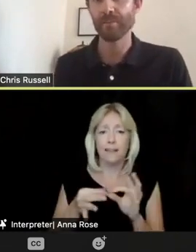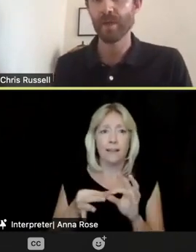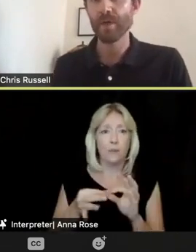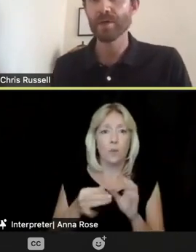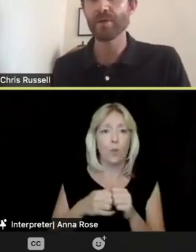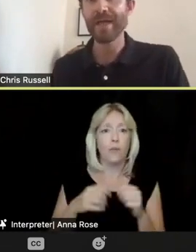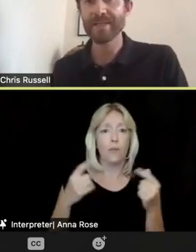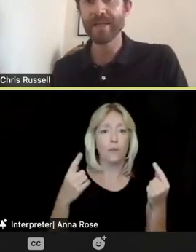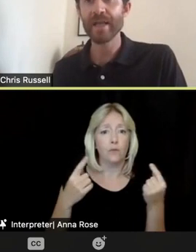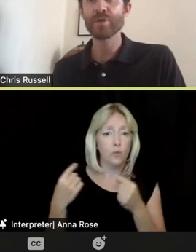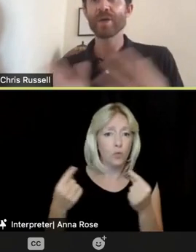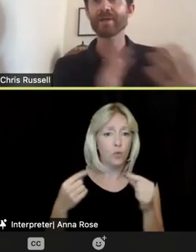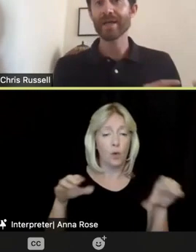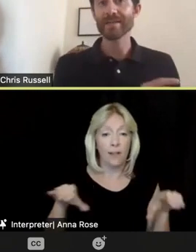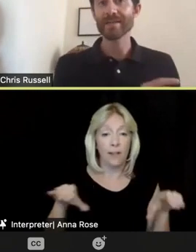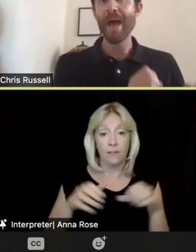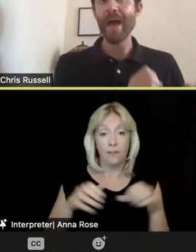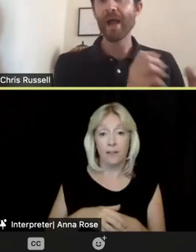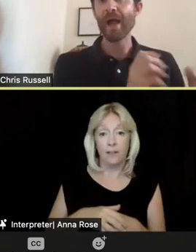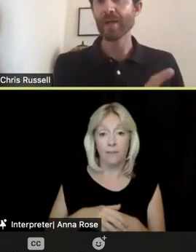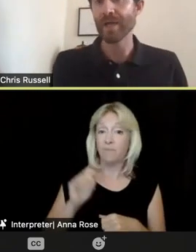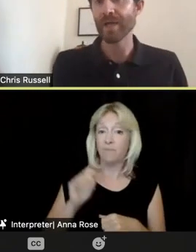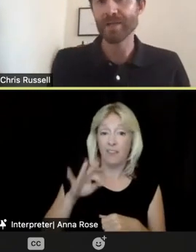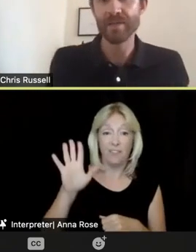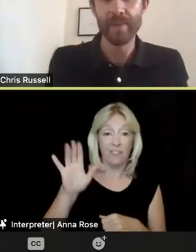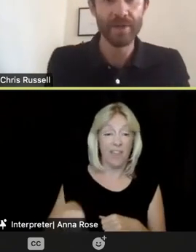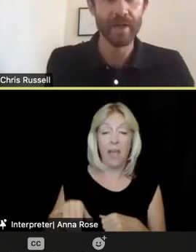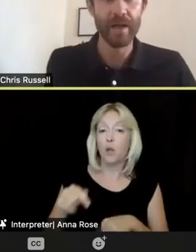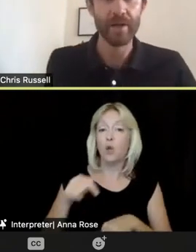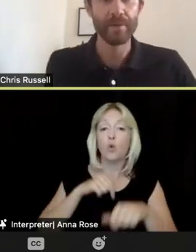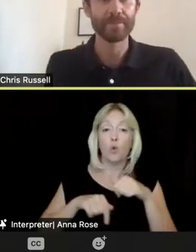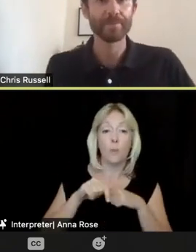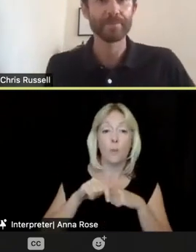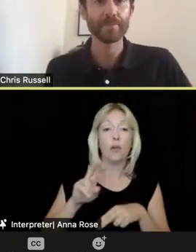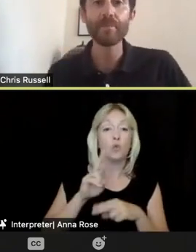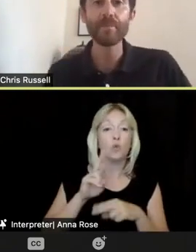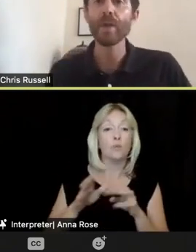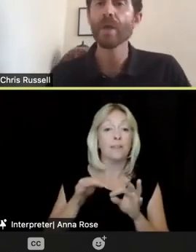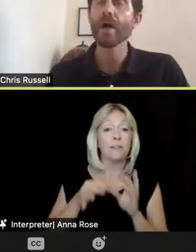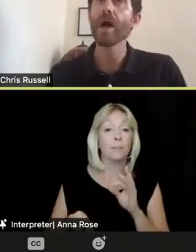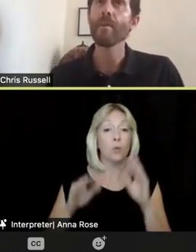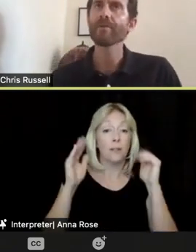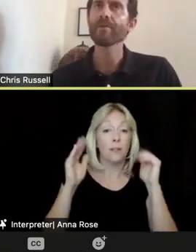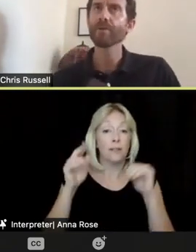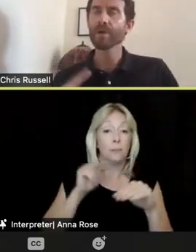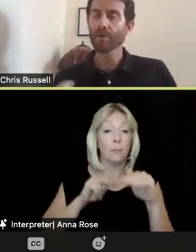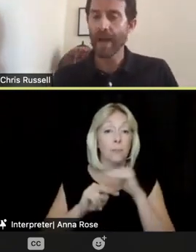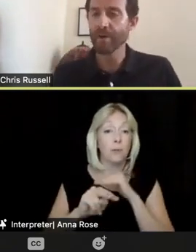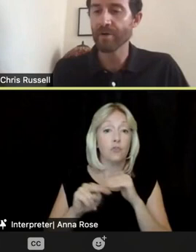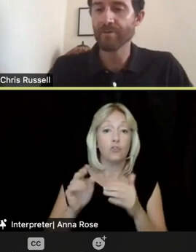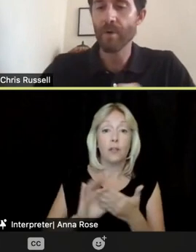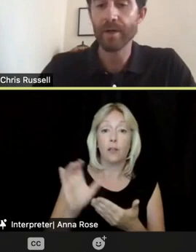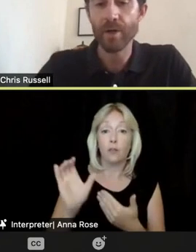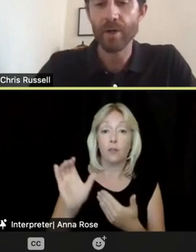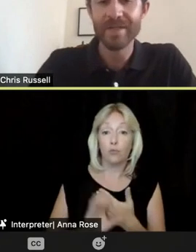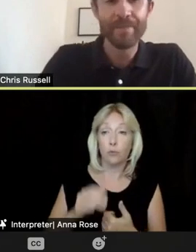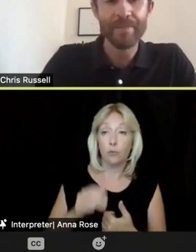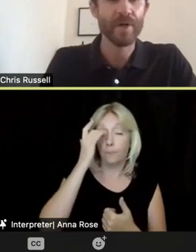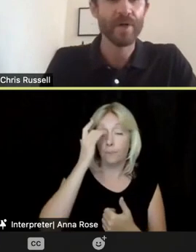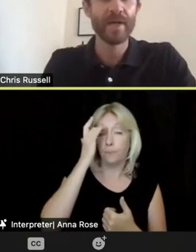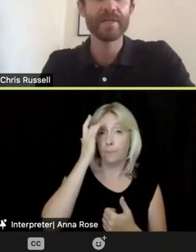mean. So if that's the case, you want to take a step back and do the anticipation calendar. And if you need a reminder of